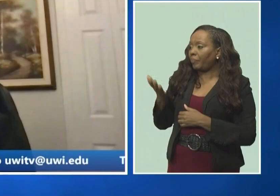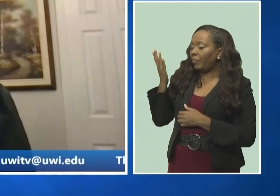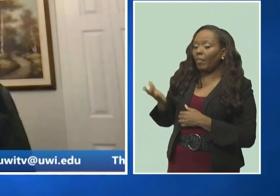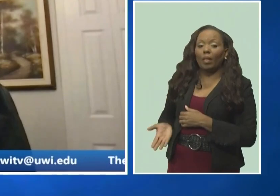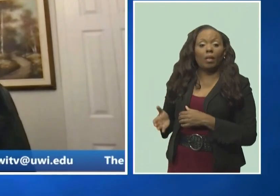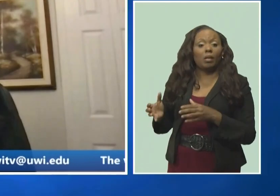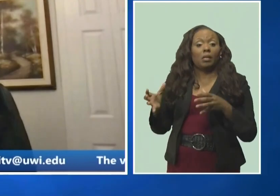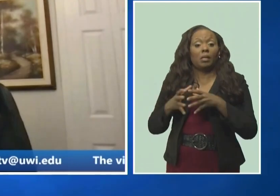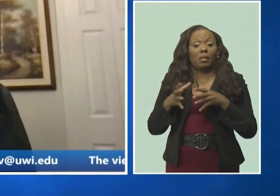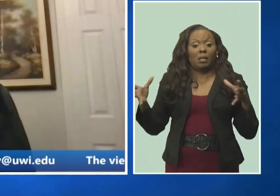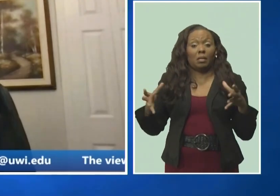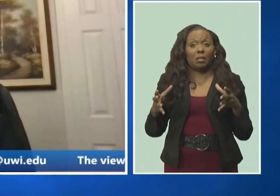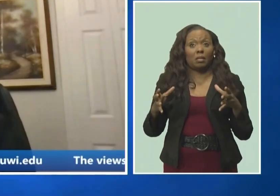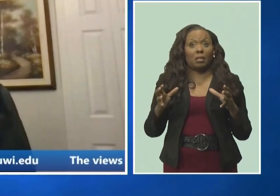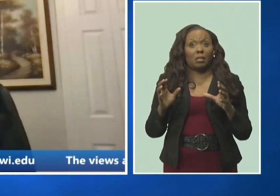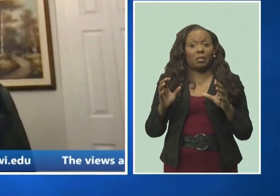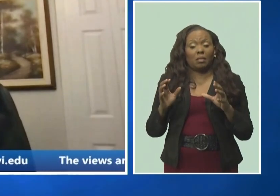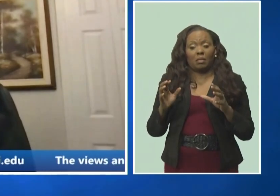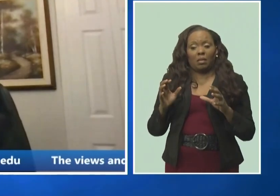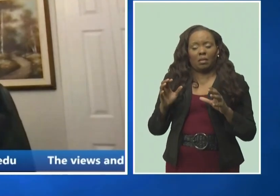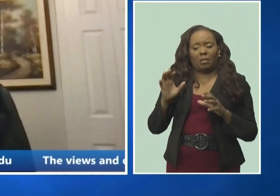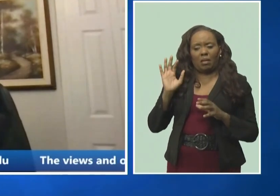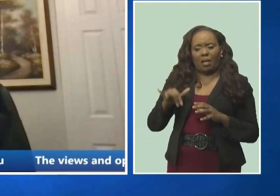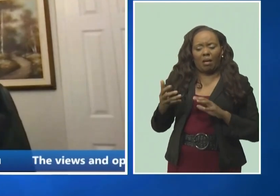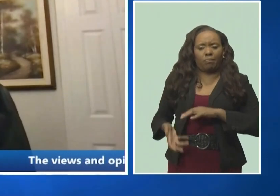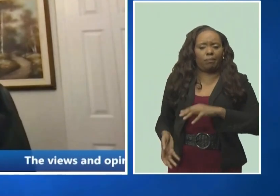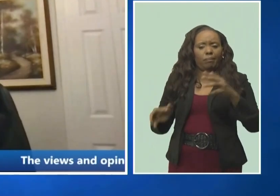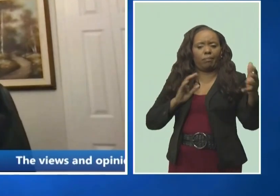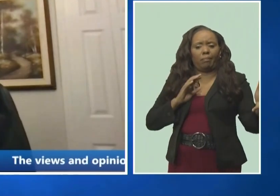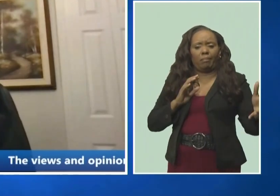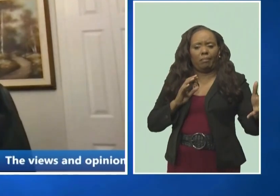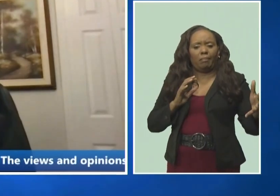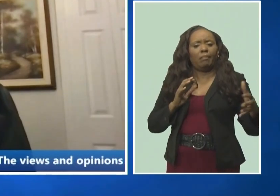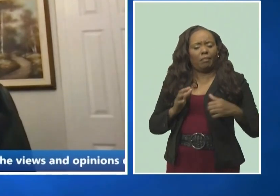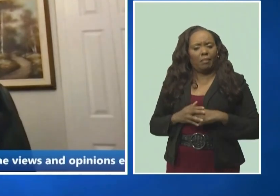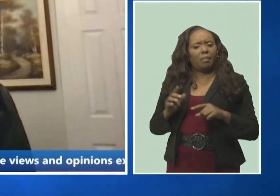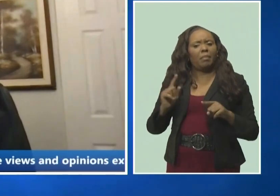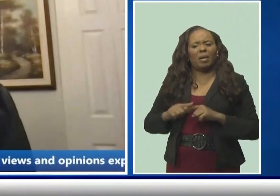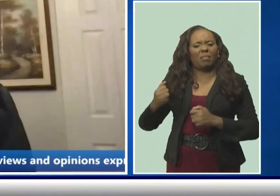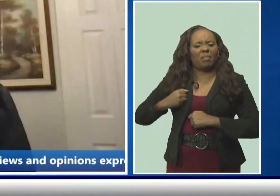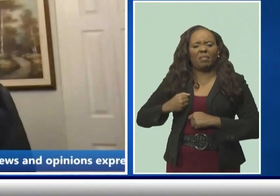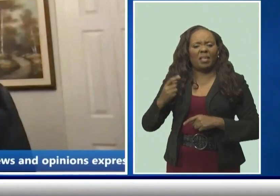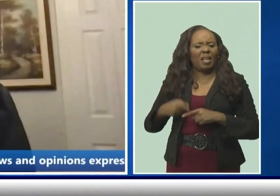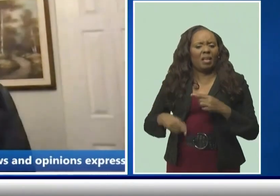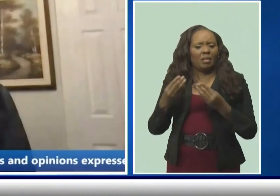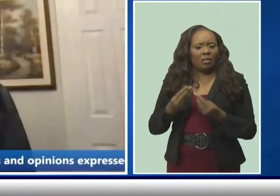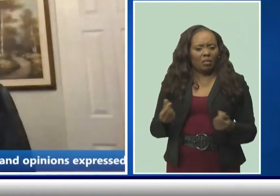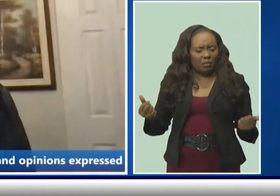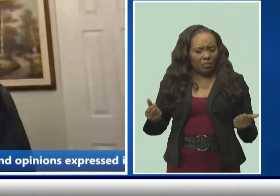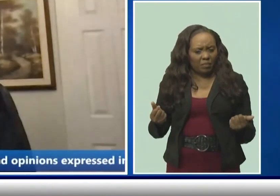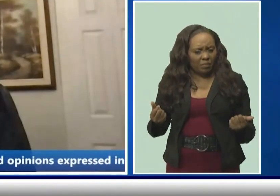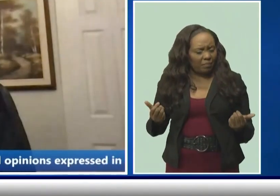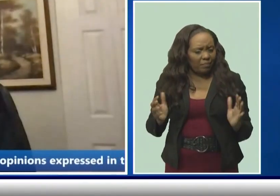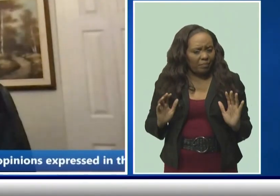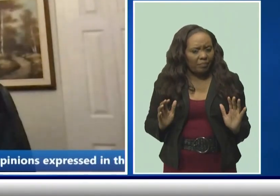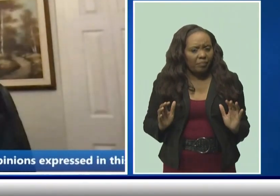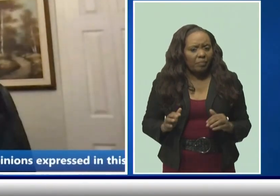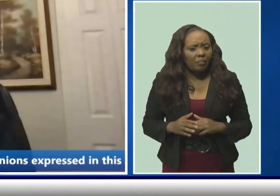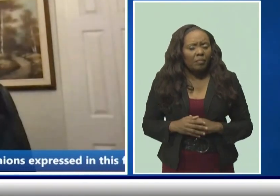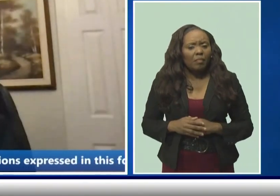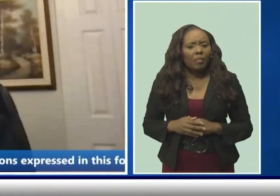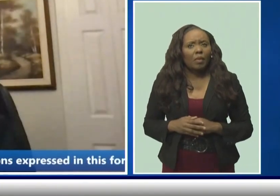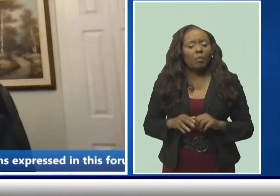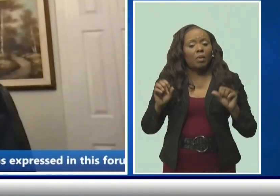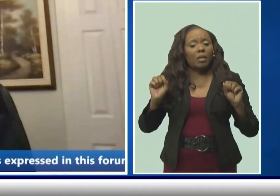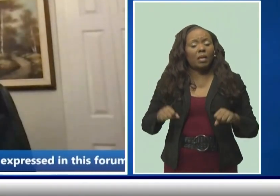be eliminated by military force. We may sort of reduce their impact, but the